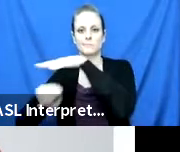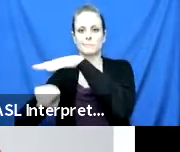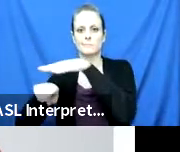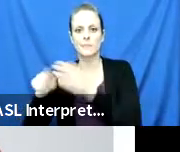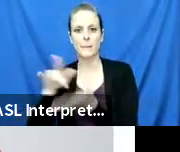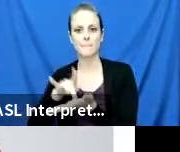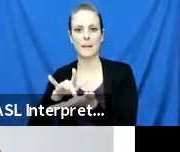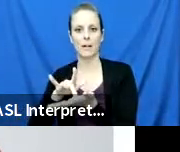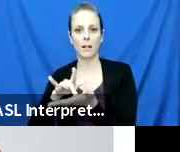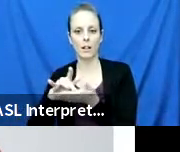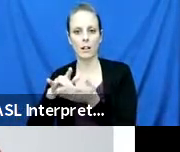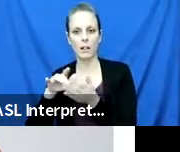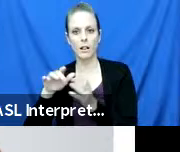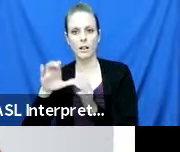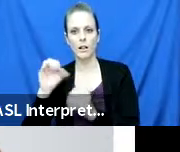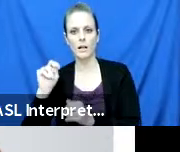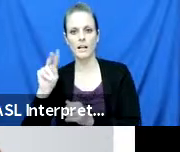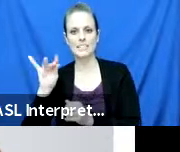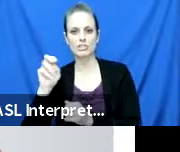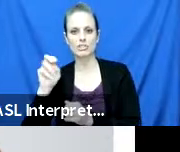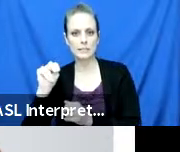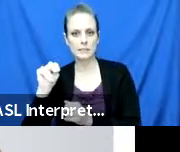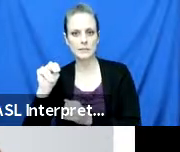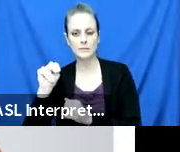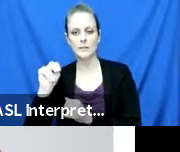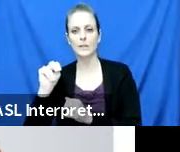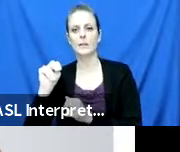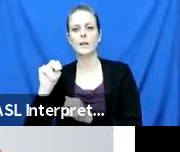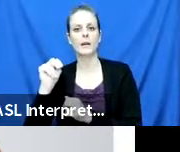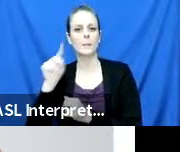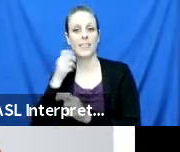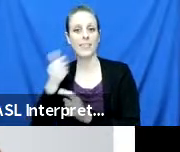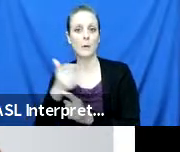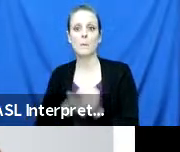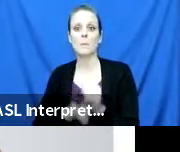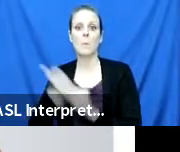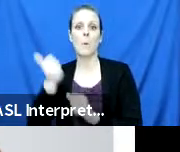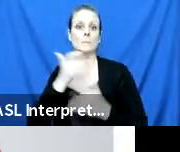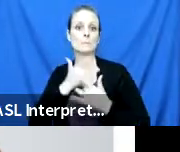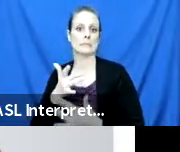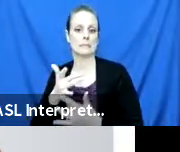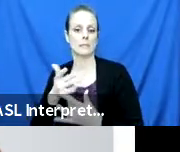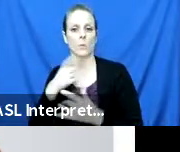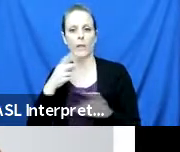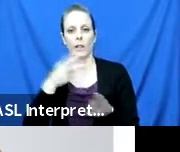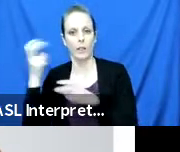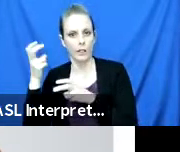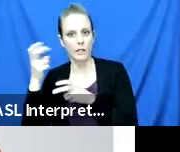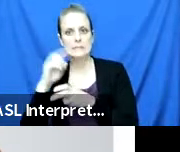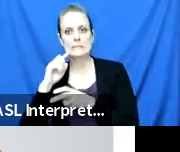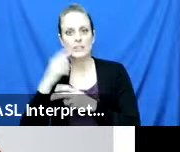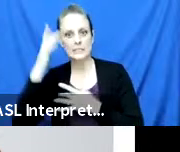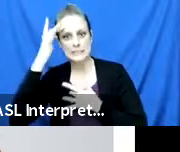they are most likely to experience severe disease, hospitalization, and death from COVID-19 infection.